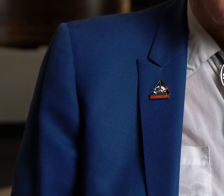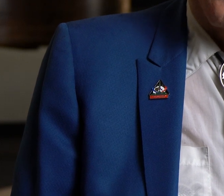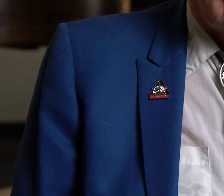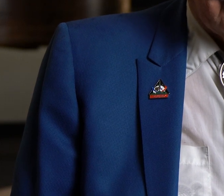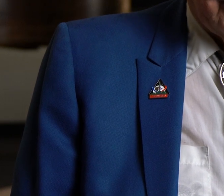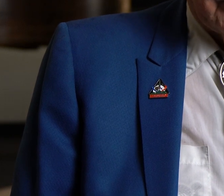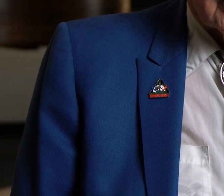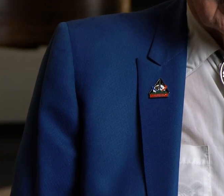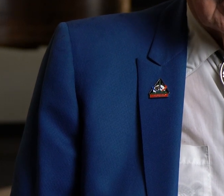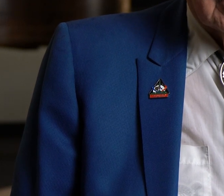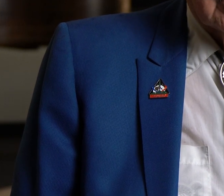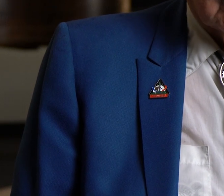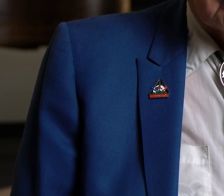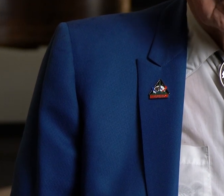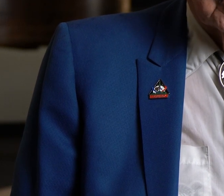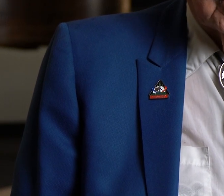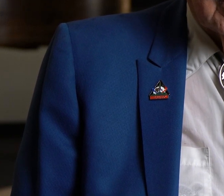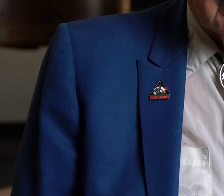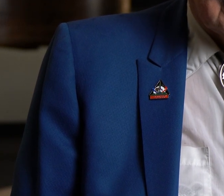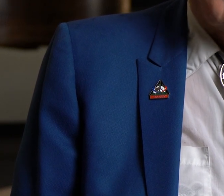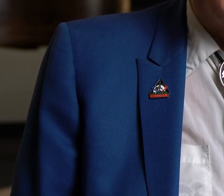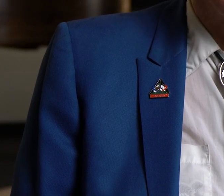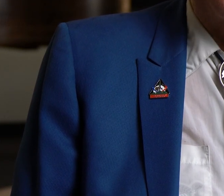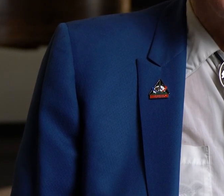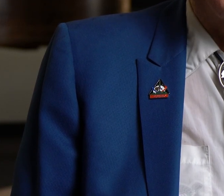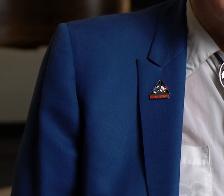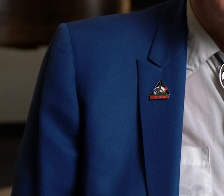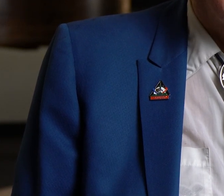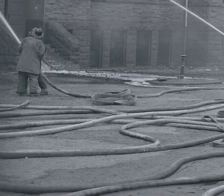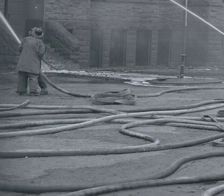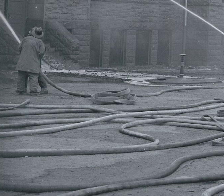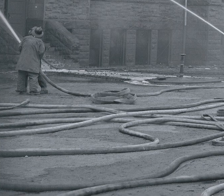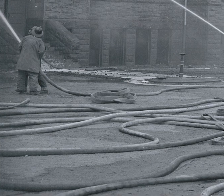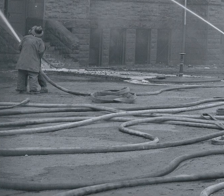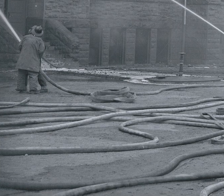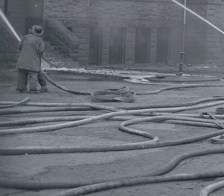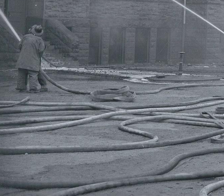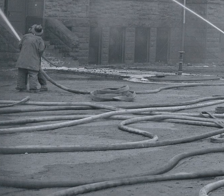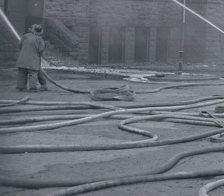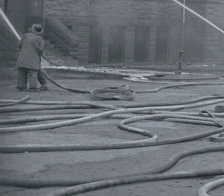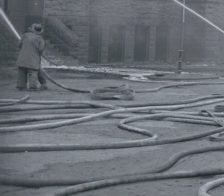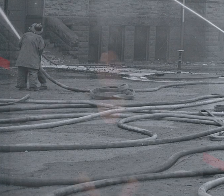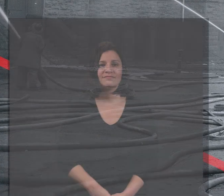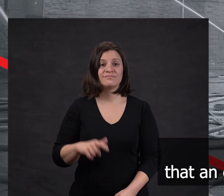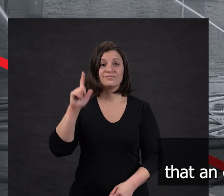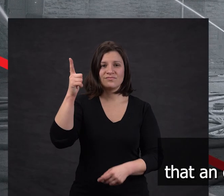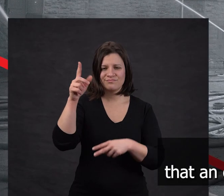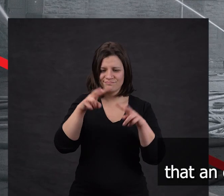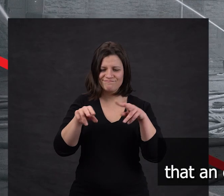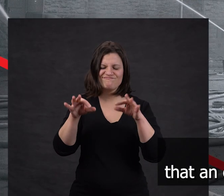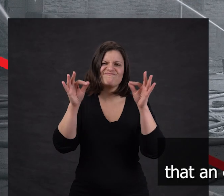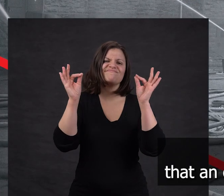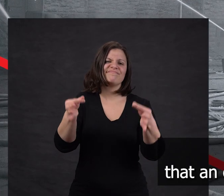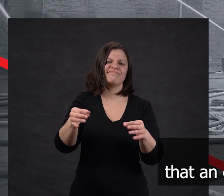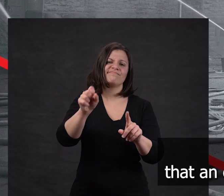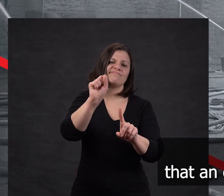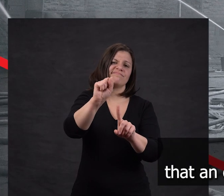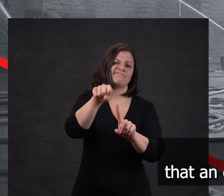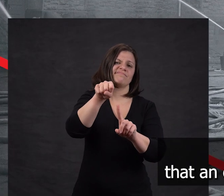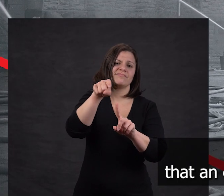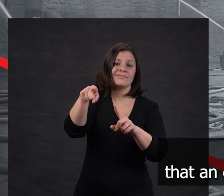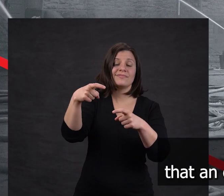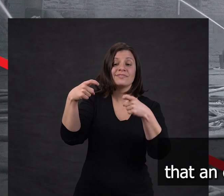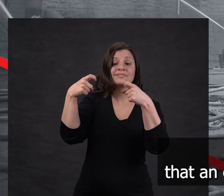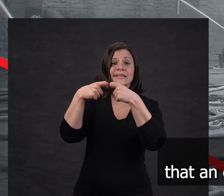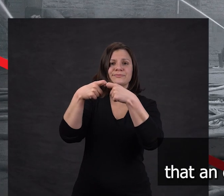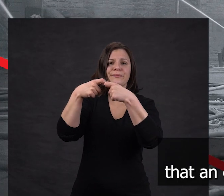Just so much destruction. Photo, destroyed building, newspaper headline. It was later determined that an